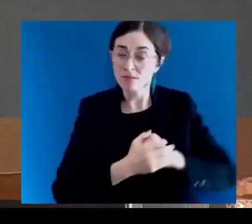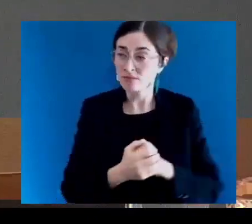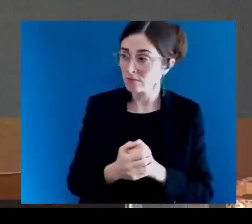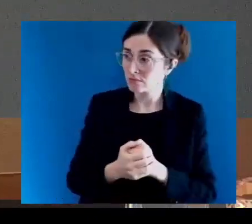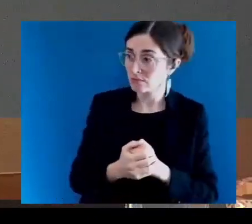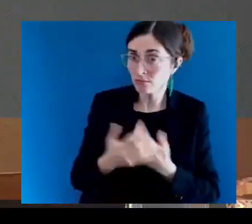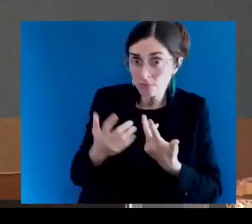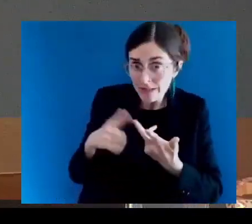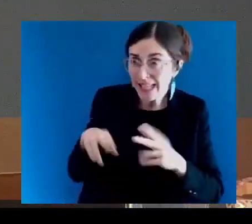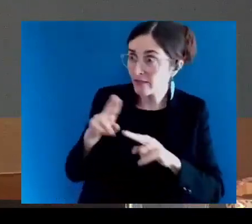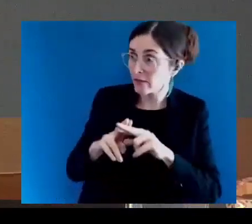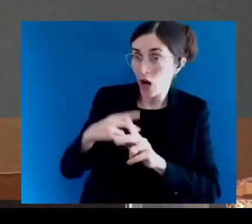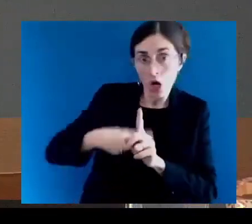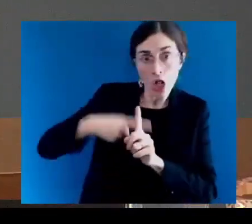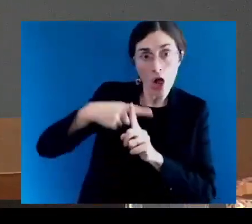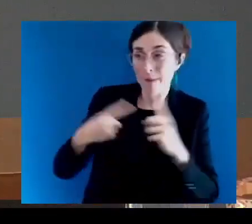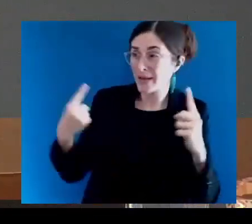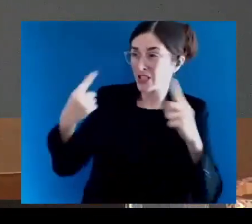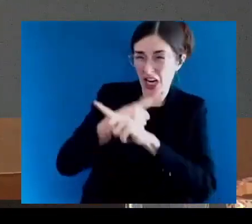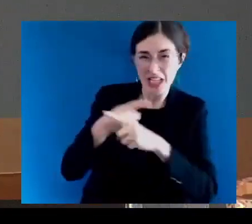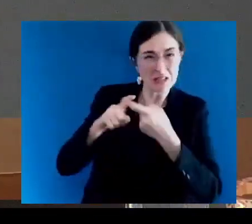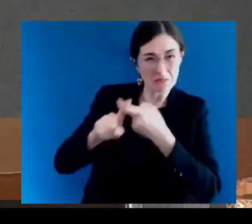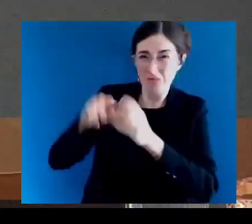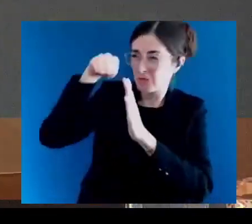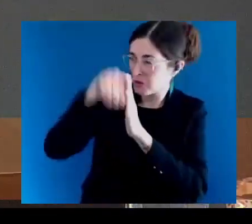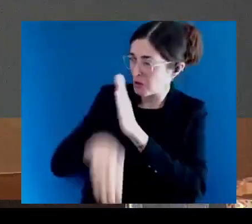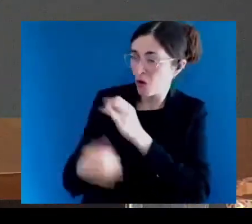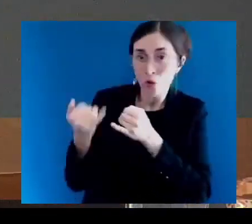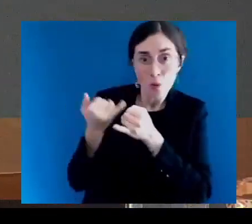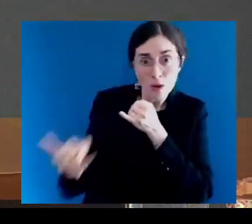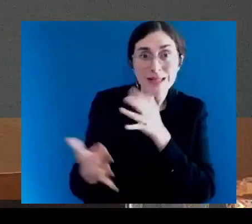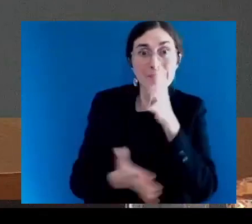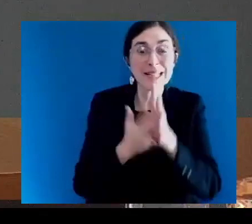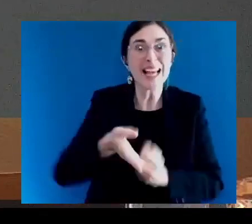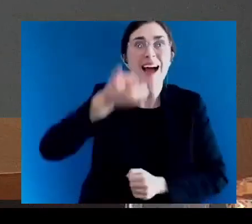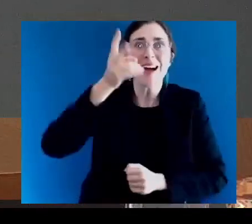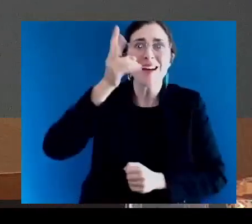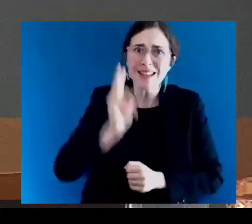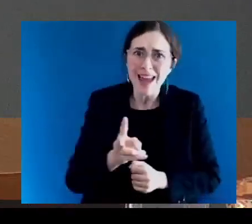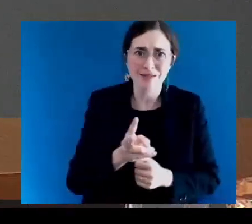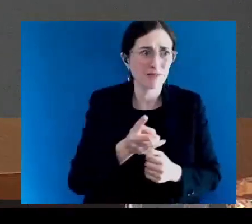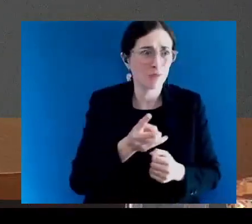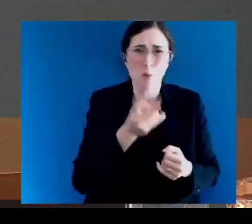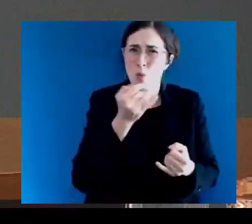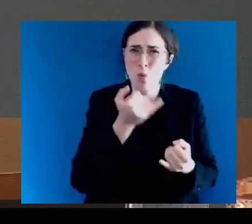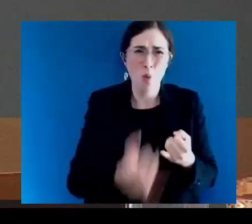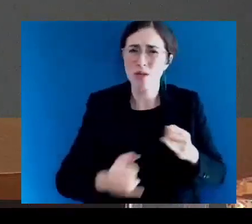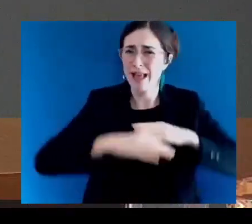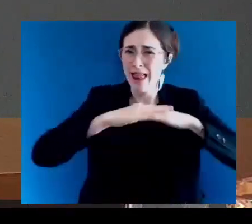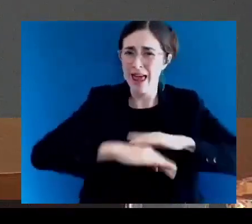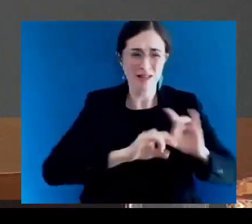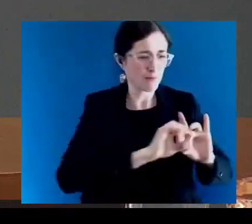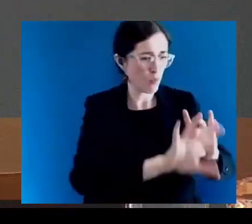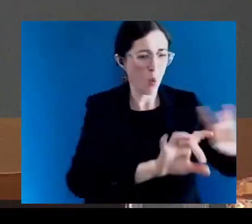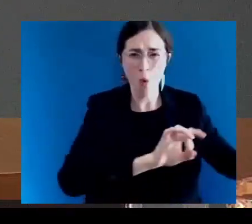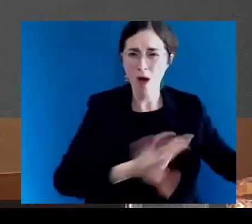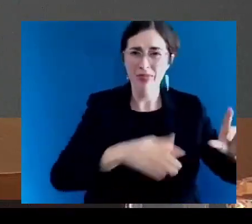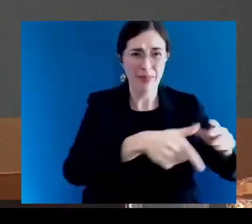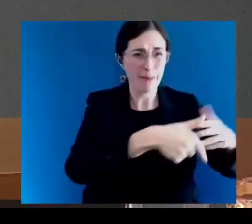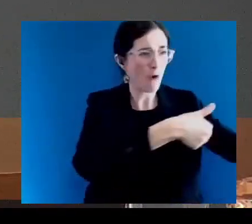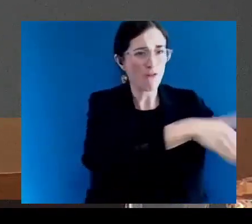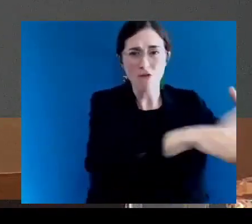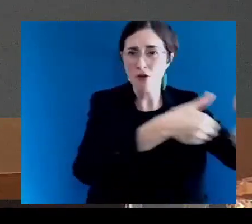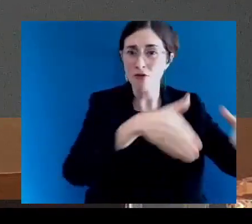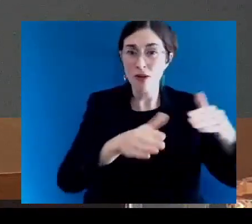going, it'll be a second dispossession for First Peoples. So that 100,000...